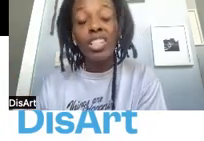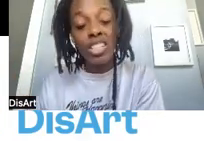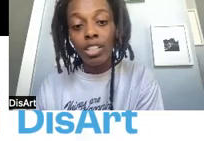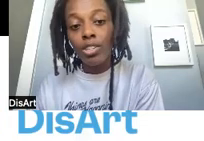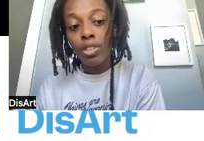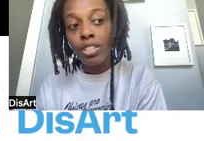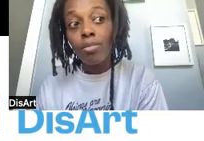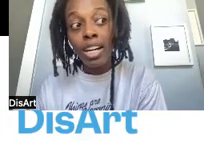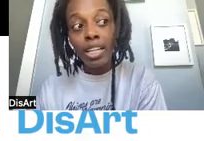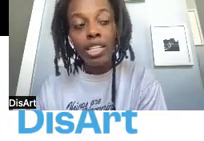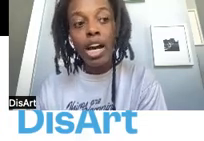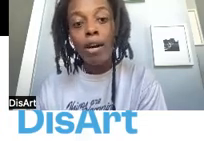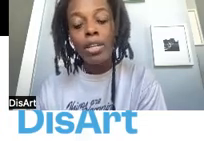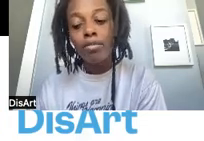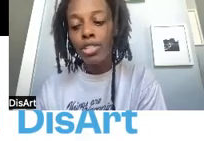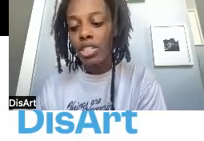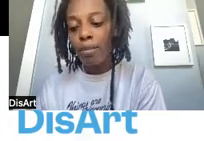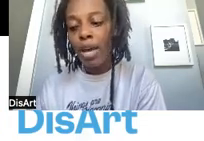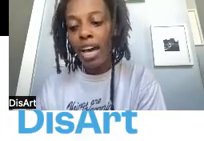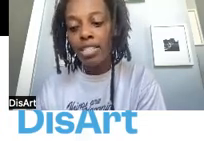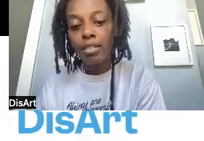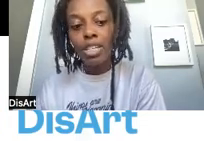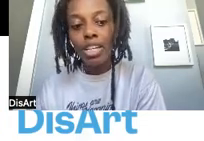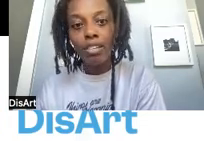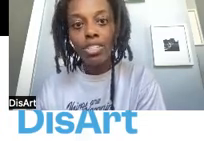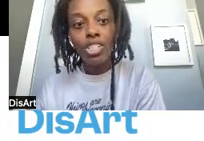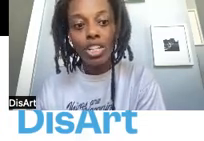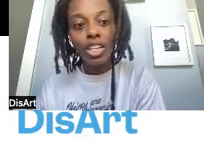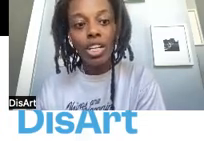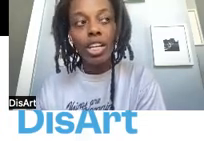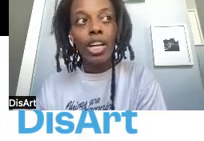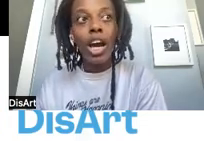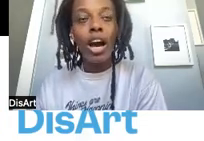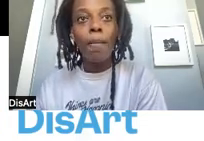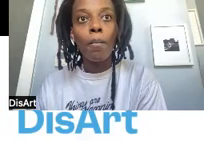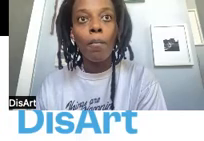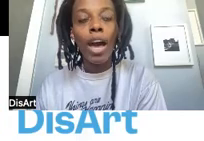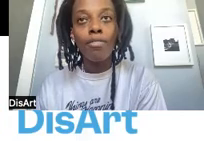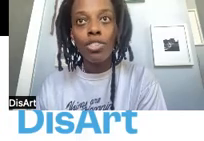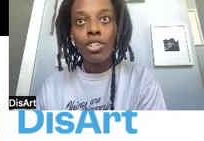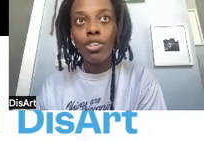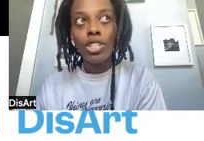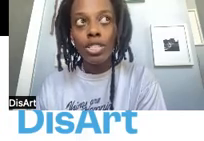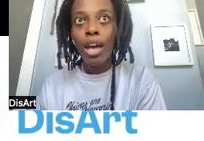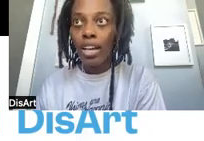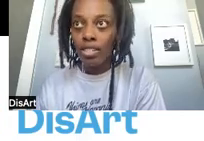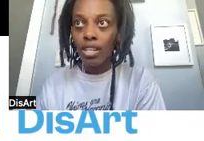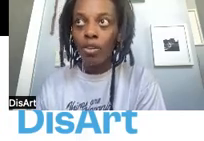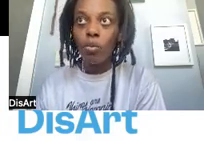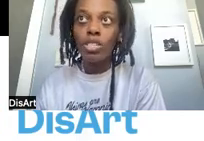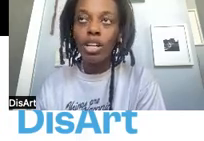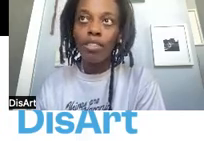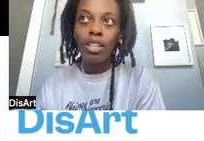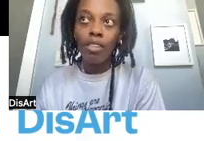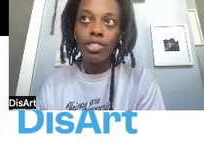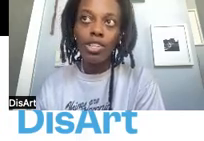was a very dear and close friend of mine, and unfortunately passed at the beginning of this year. After Chris's passing,